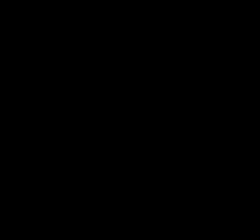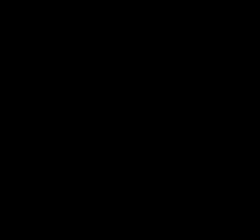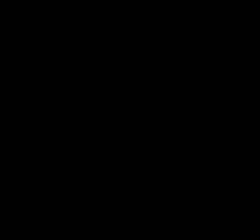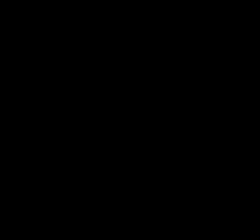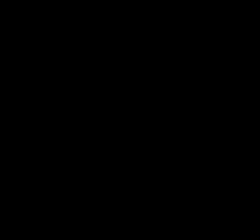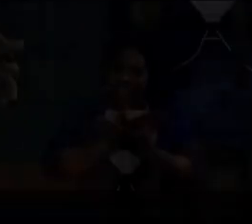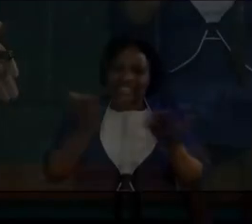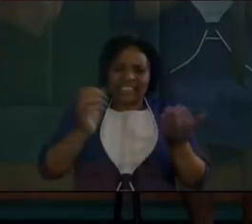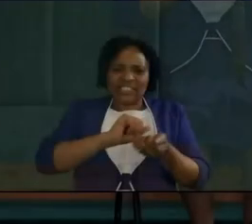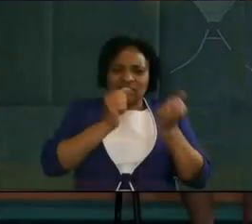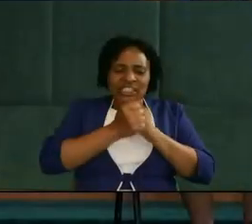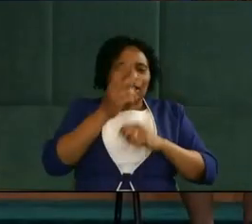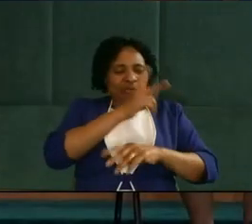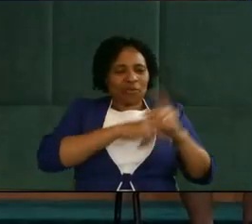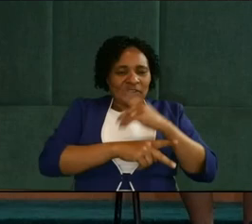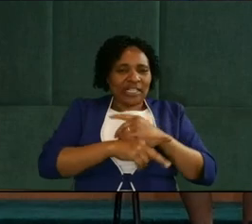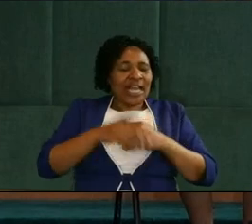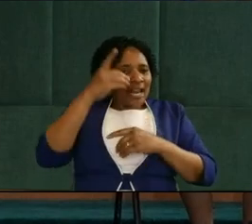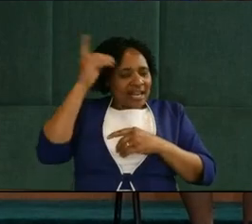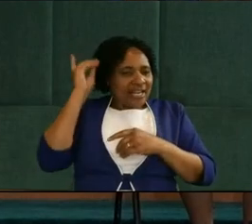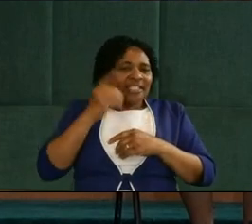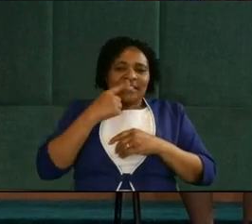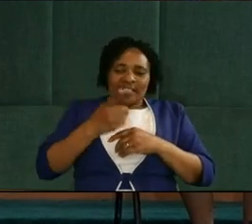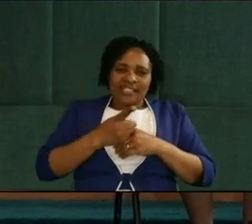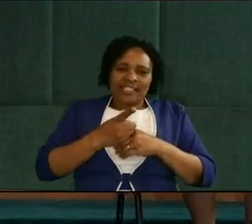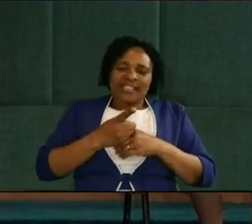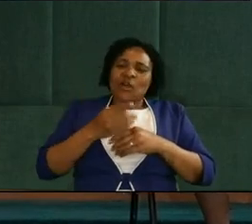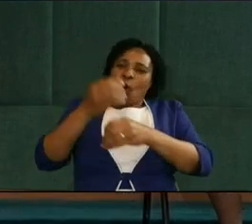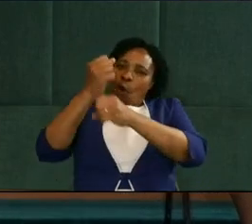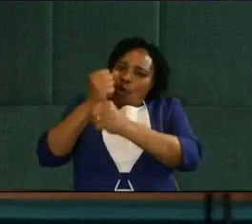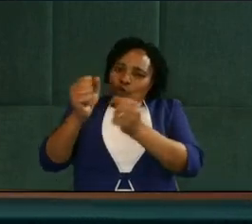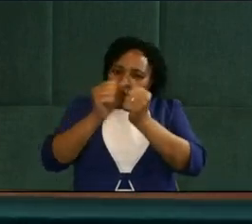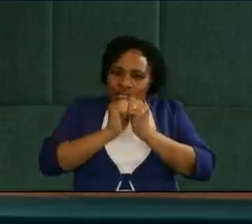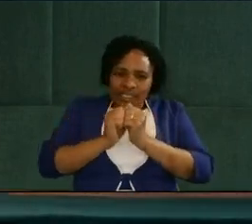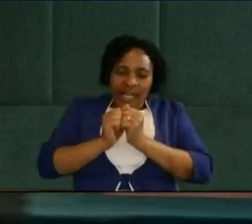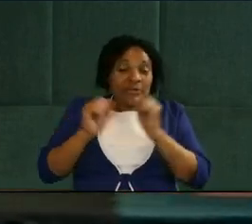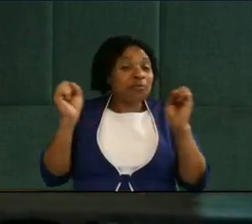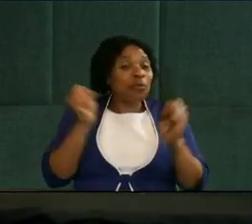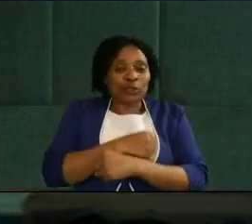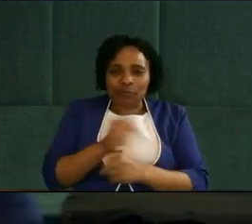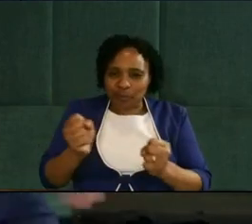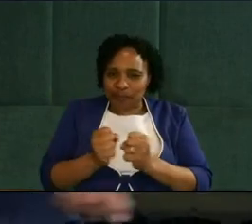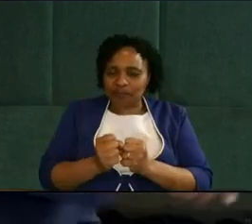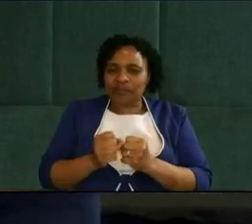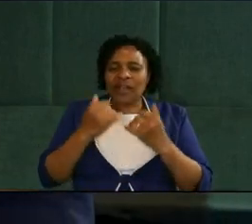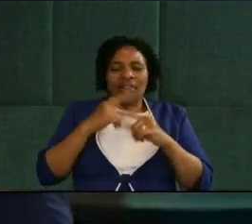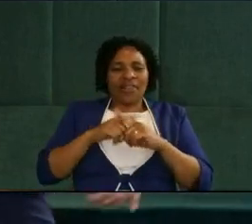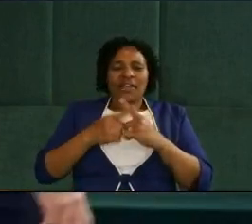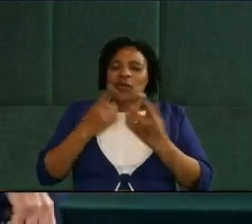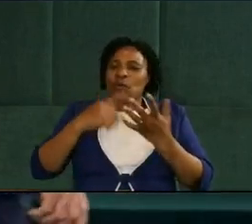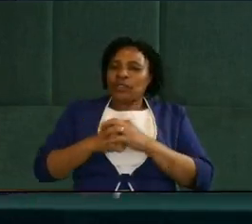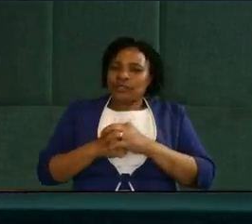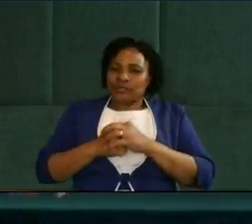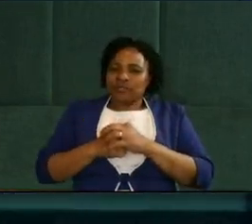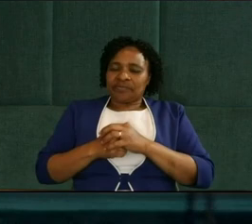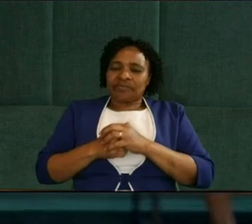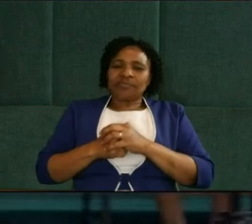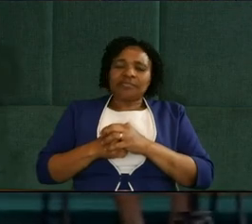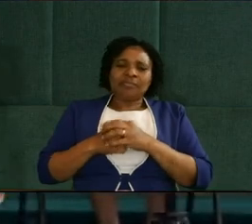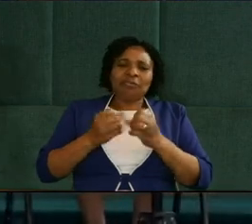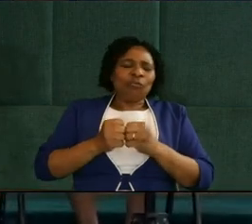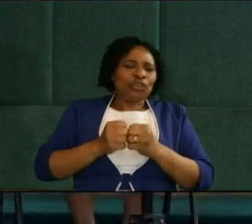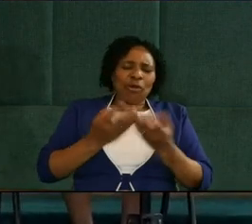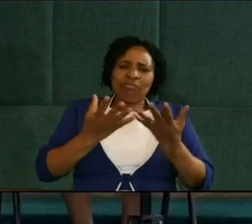prophecy. Daniel says they will not hold together. And that day, when Brexit occurred, the stock market around the world